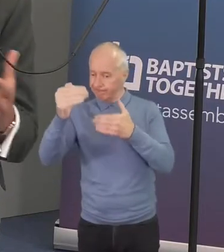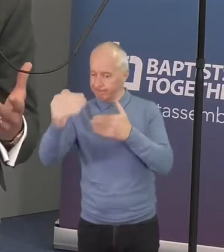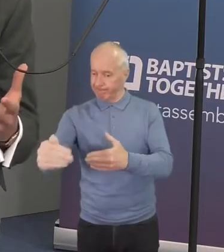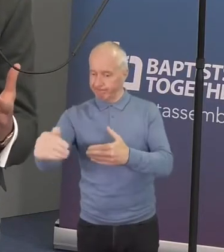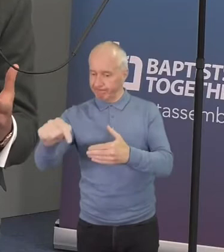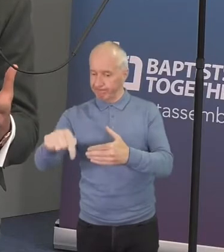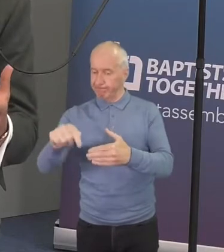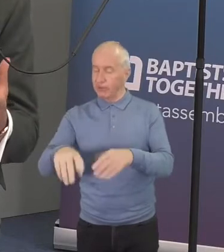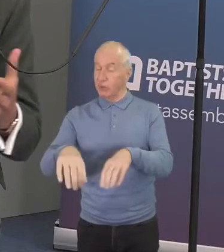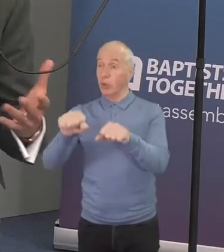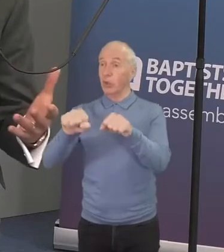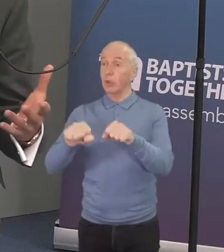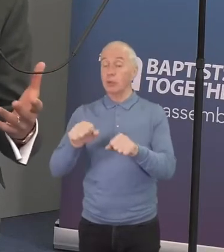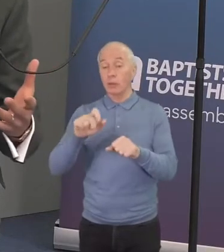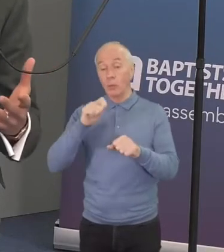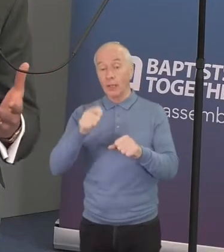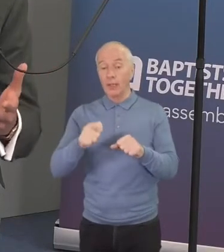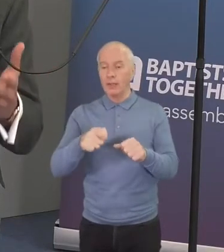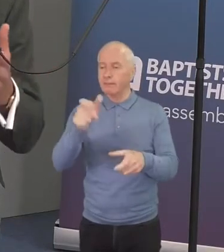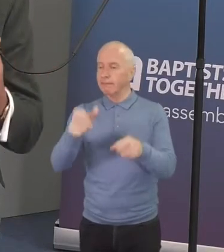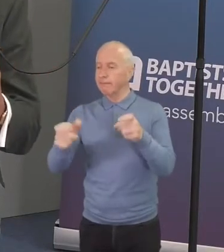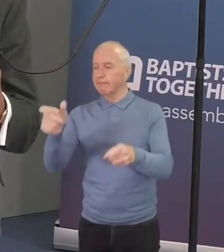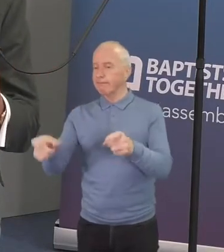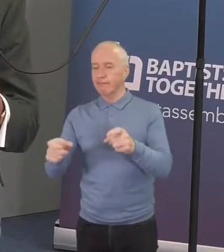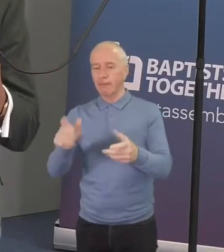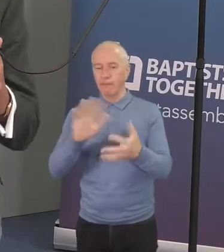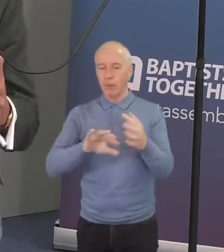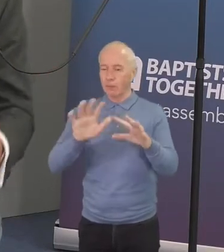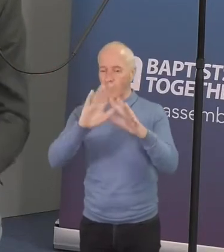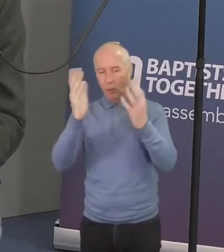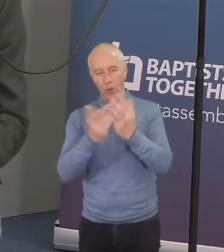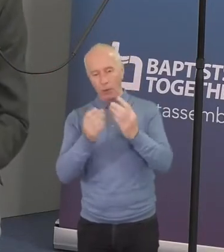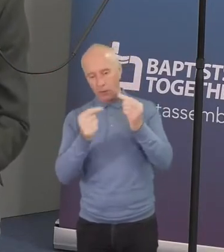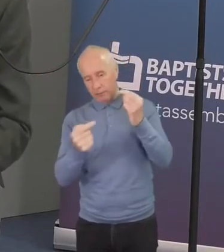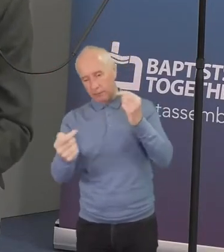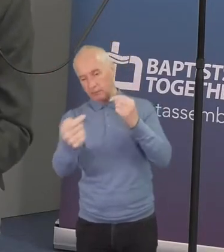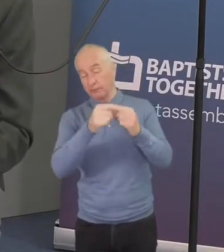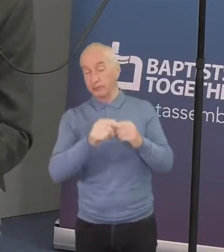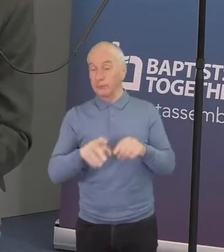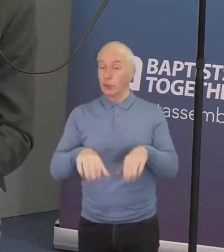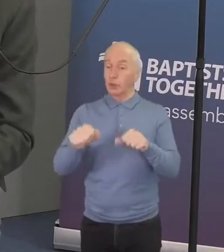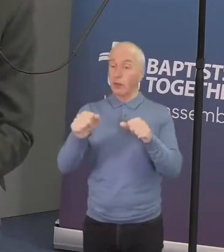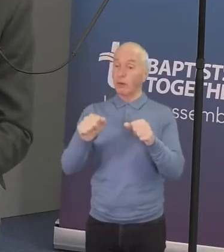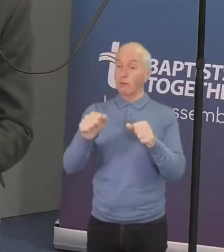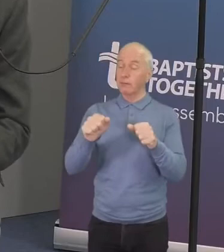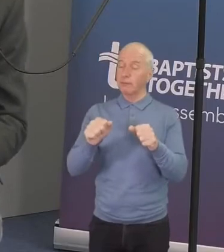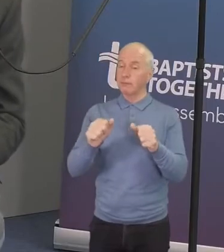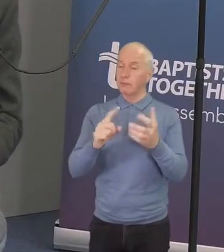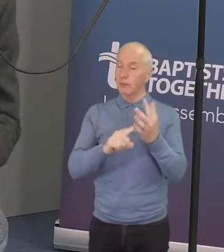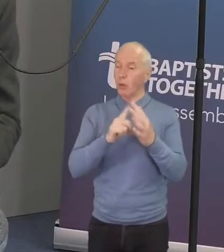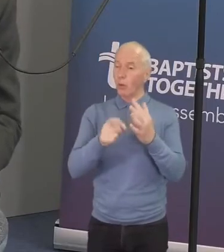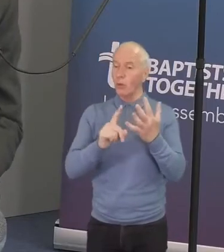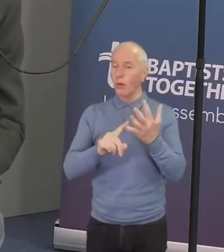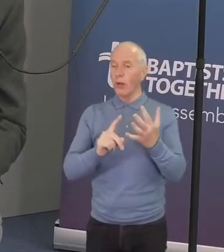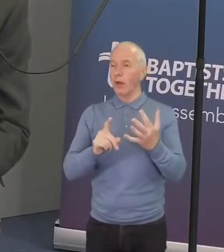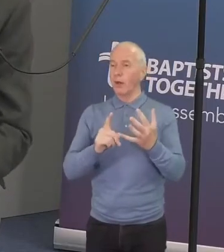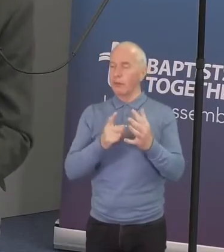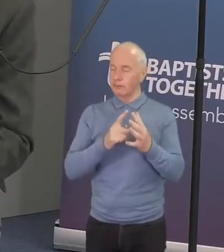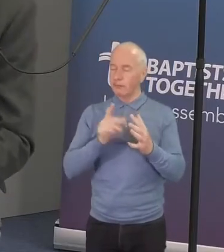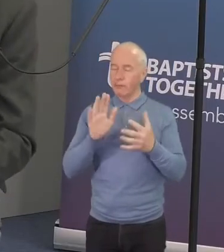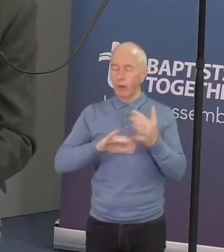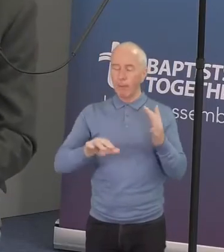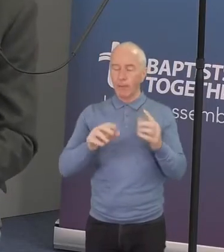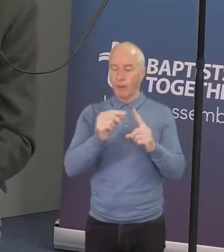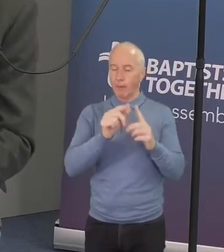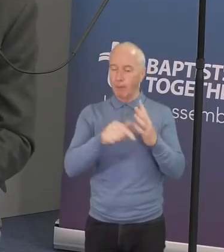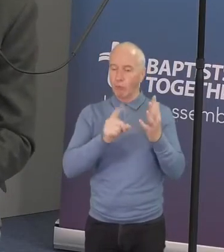we're going to be hearing from a couple of people around the world about that. And we're going to start by hearing from our colleague Laura in Peru about our commitment to